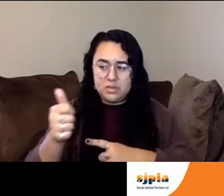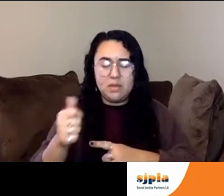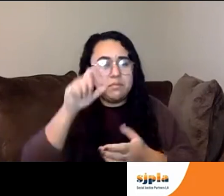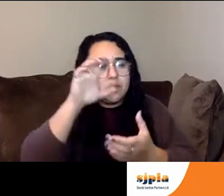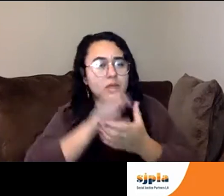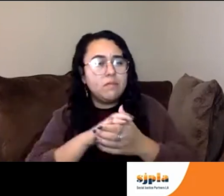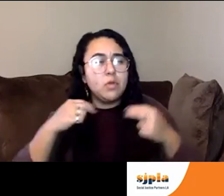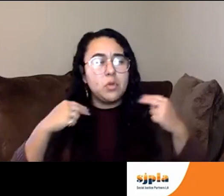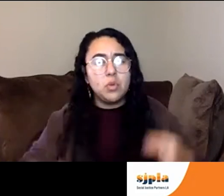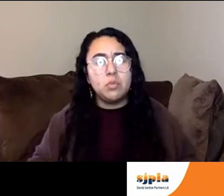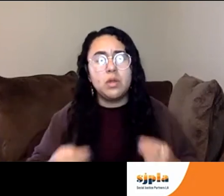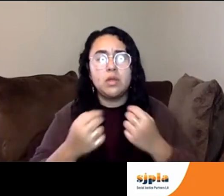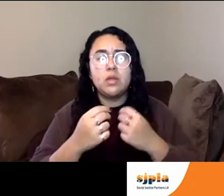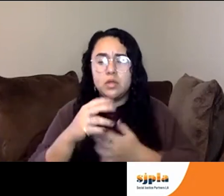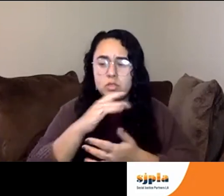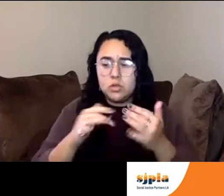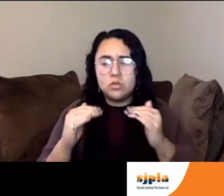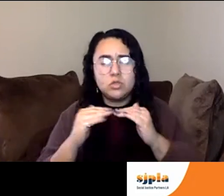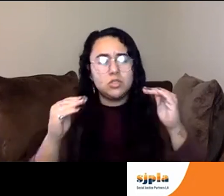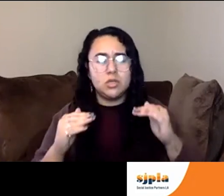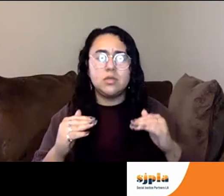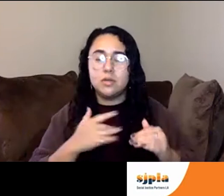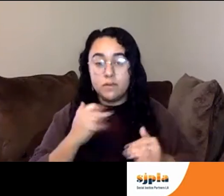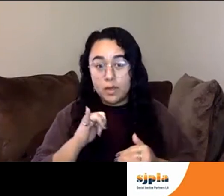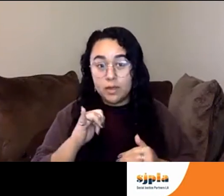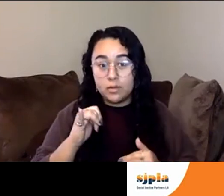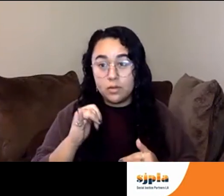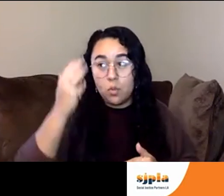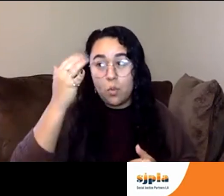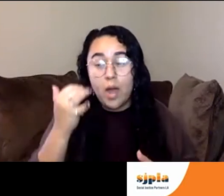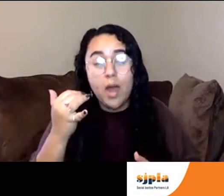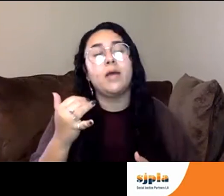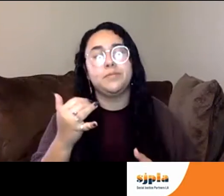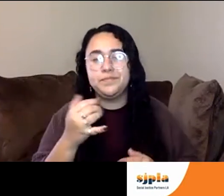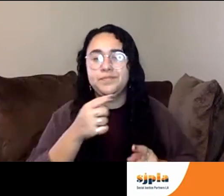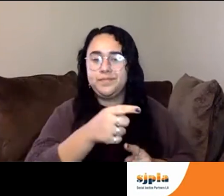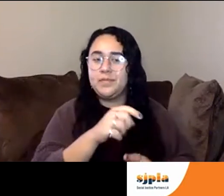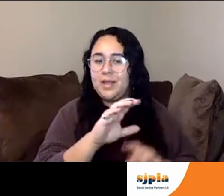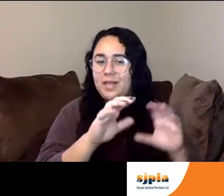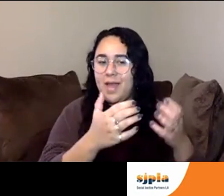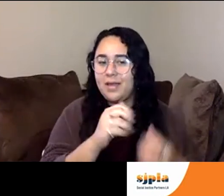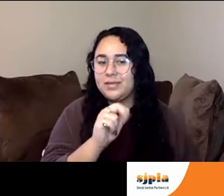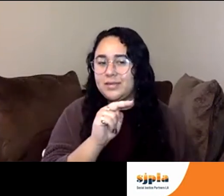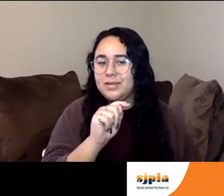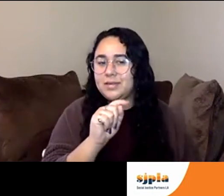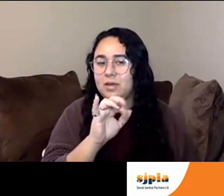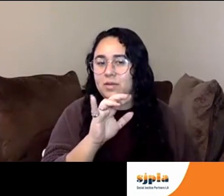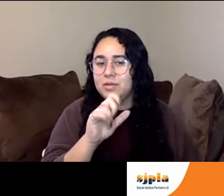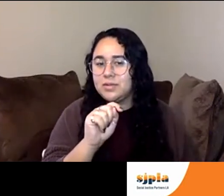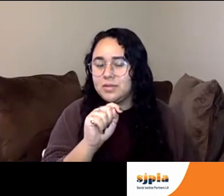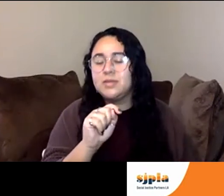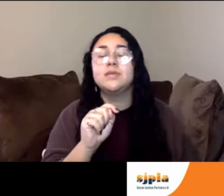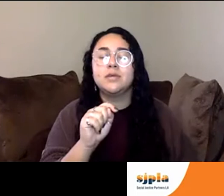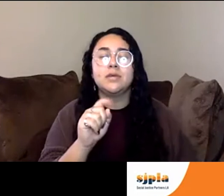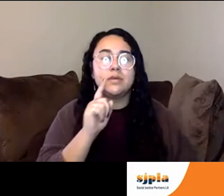social justice. And I do feel like part of that reason is likely the anti-racist conversations that he has had and has